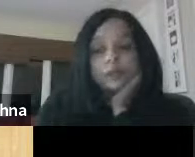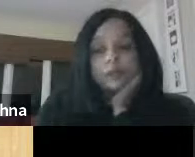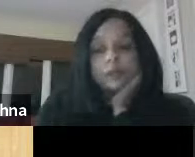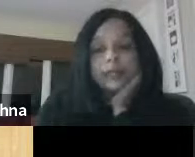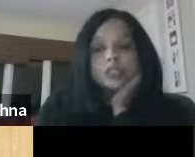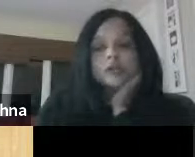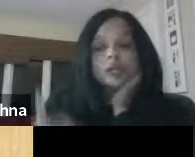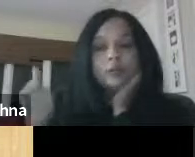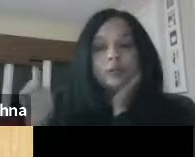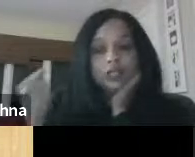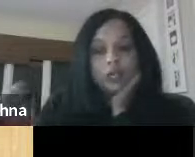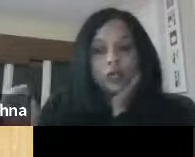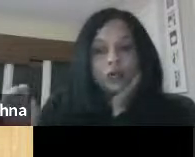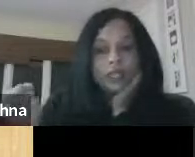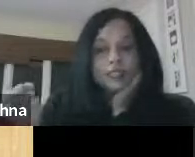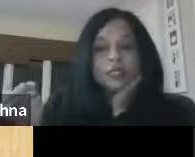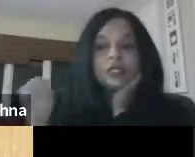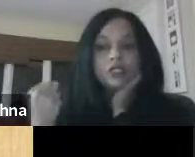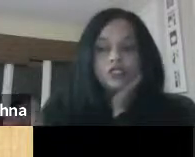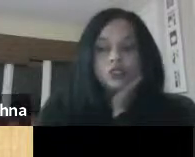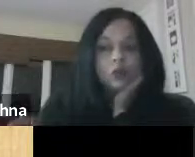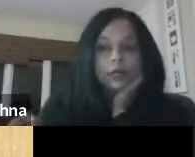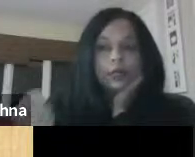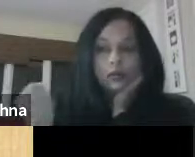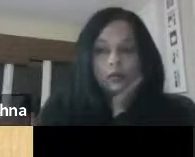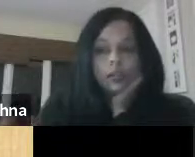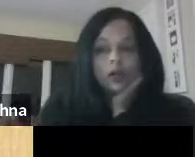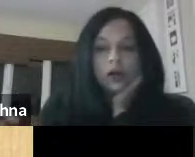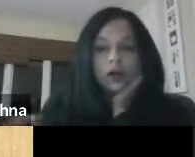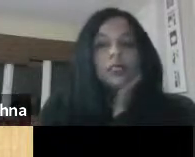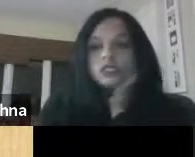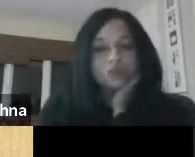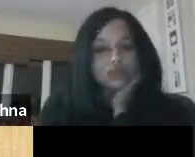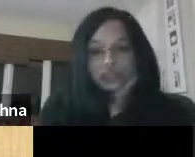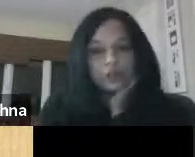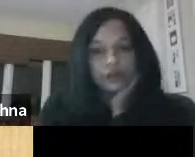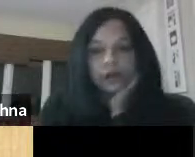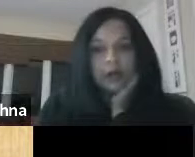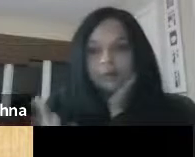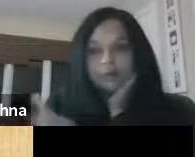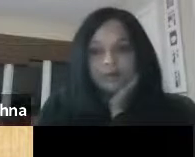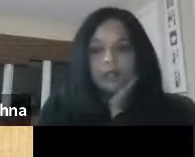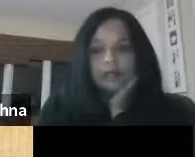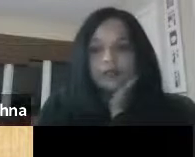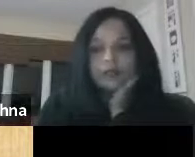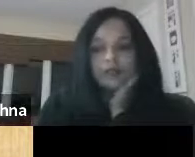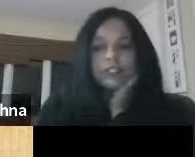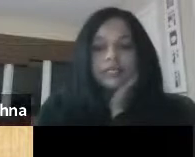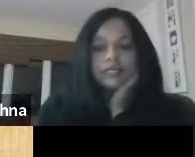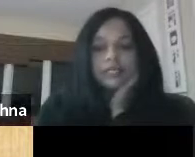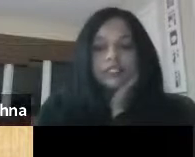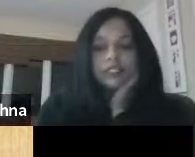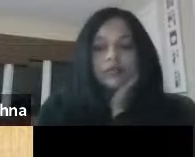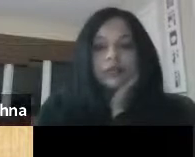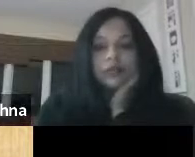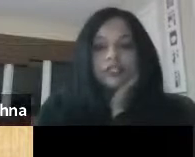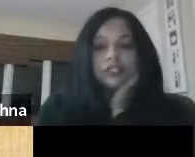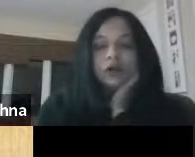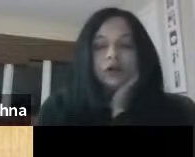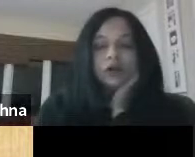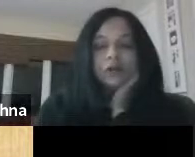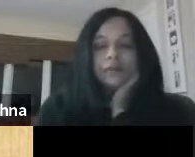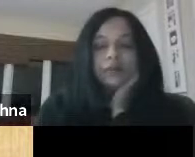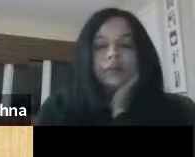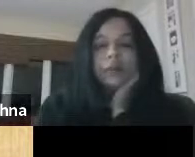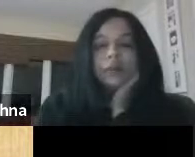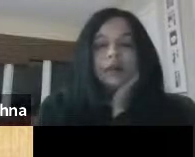show them information, they're able to encode it, store it, and recall. So, so far, everything that we're assessing is looking really